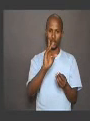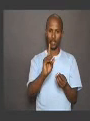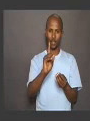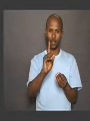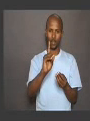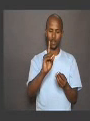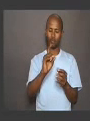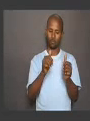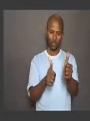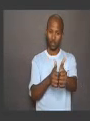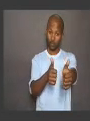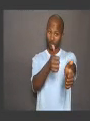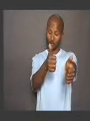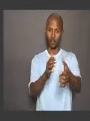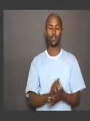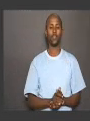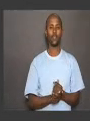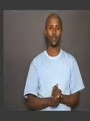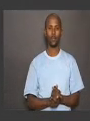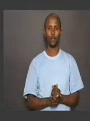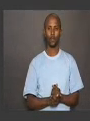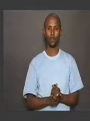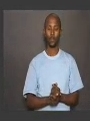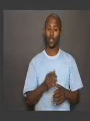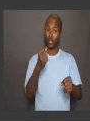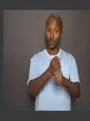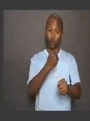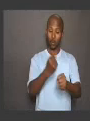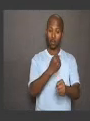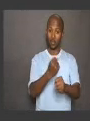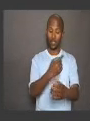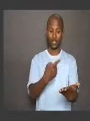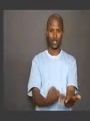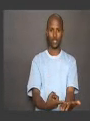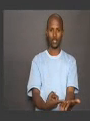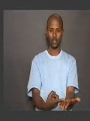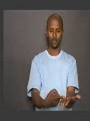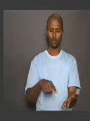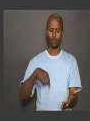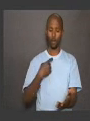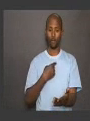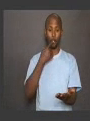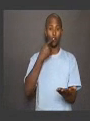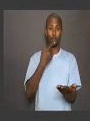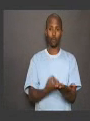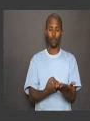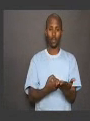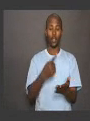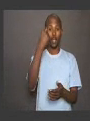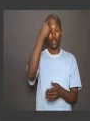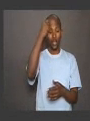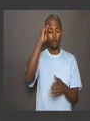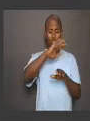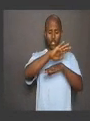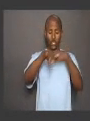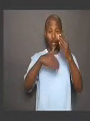so on. In doing this, we have proved a theorem for the general